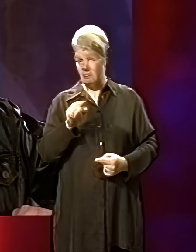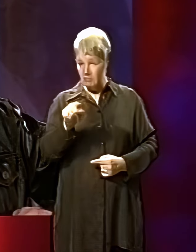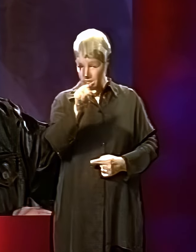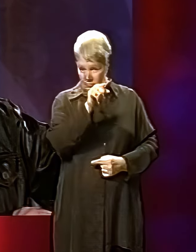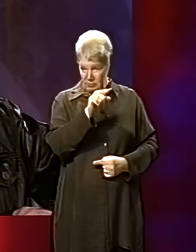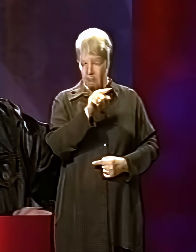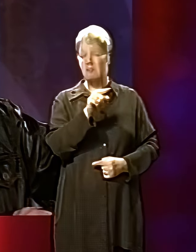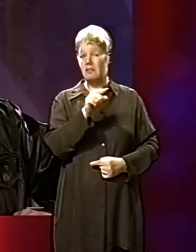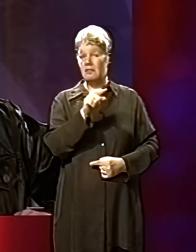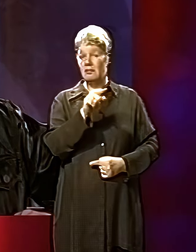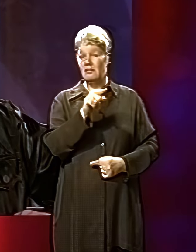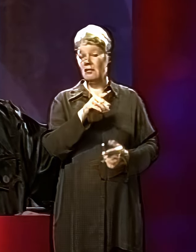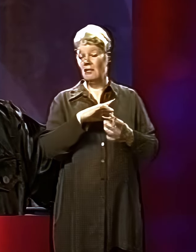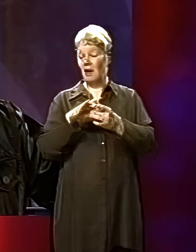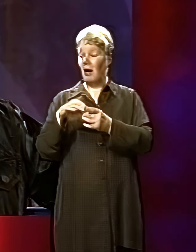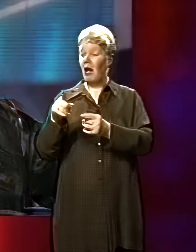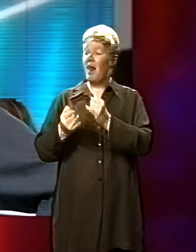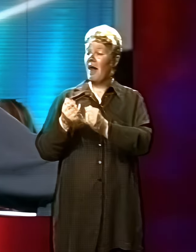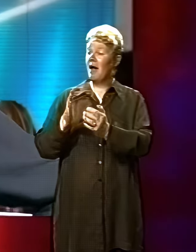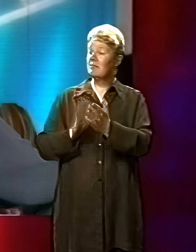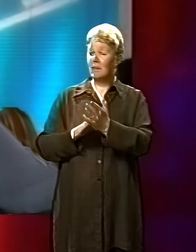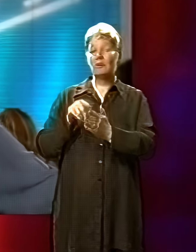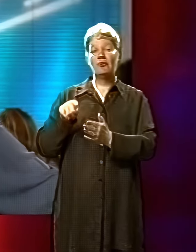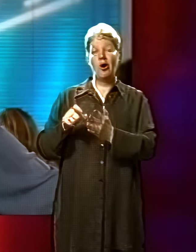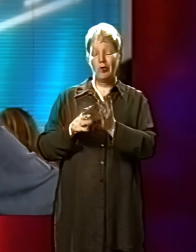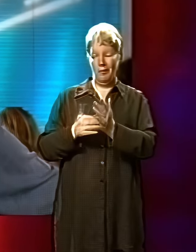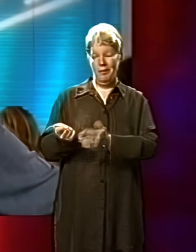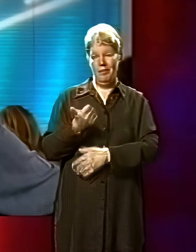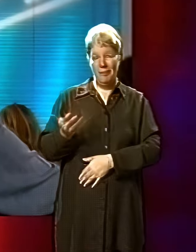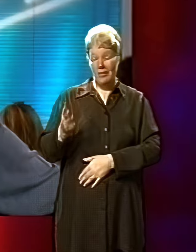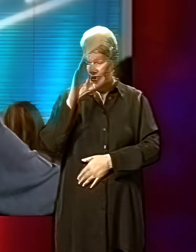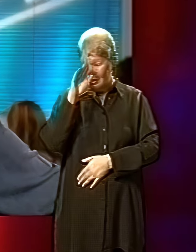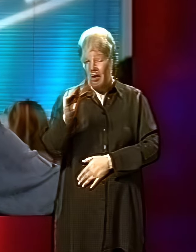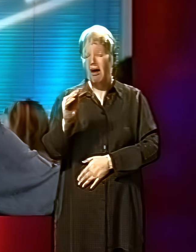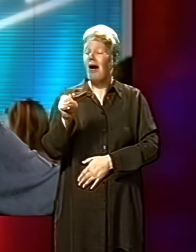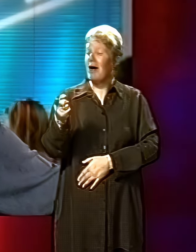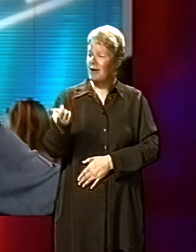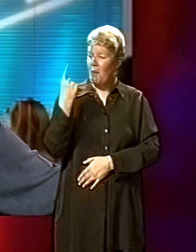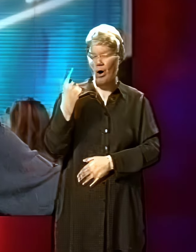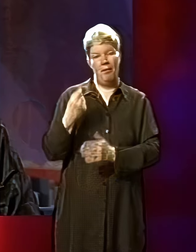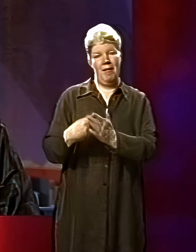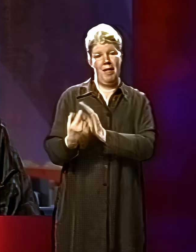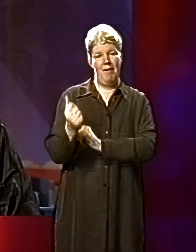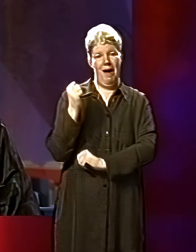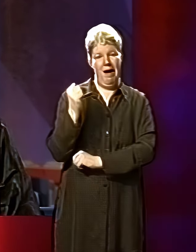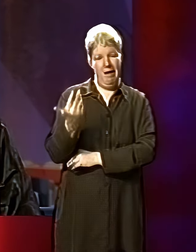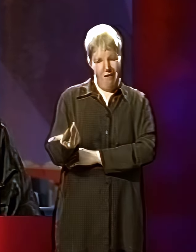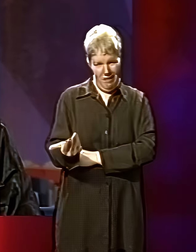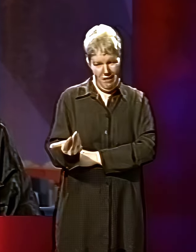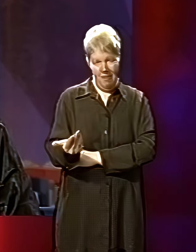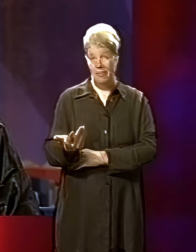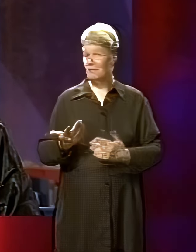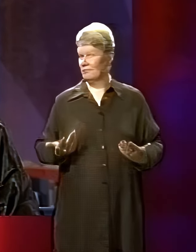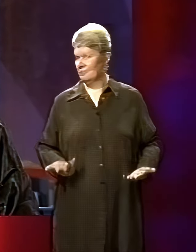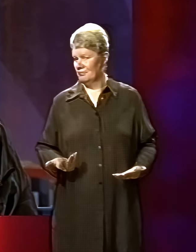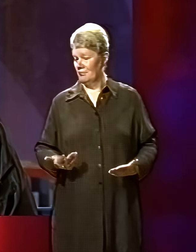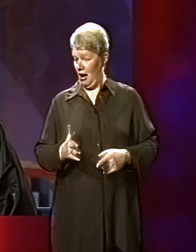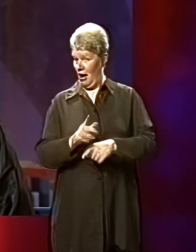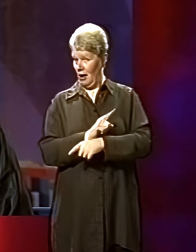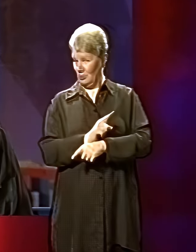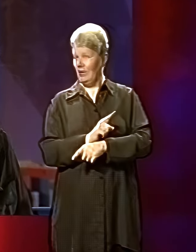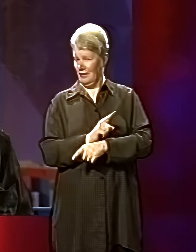to lastminute.com is blunt. Pull your finger out and give us our money back. Now, after last